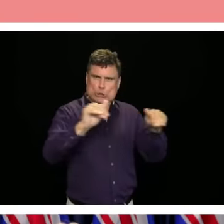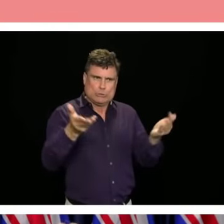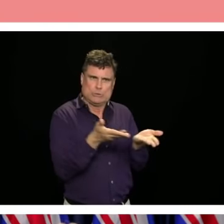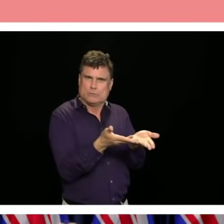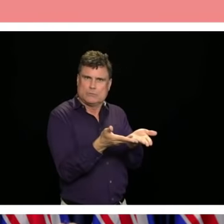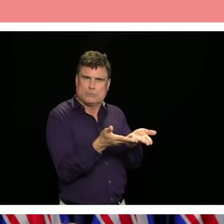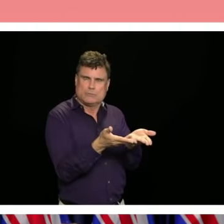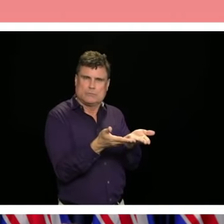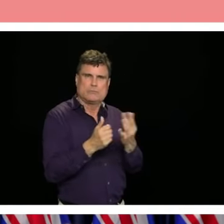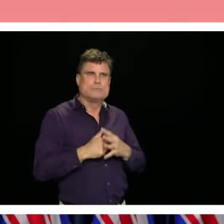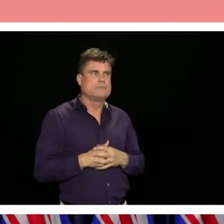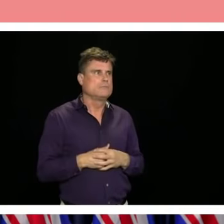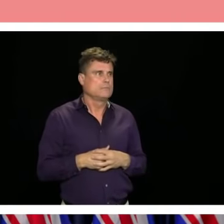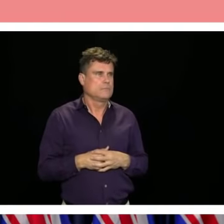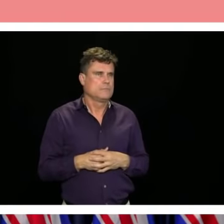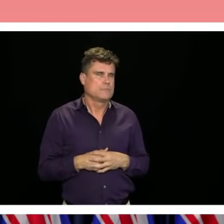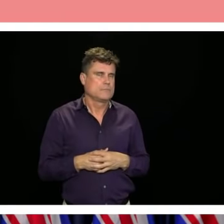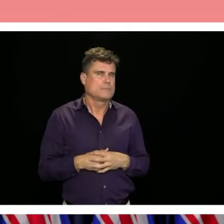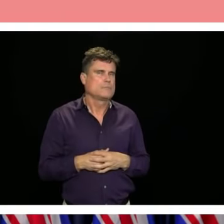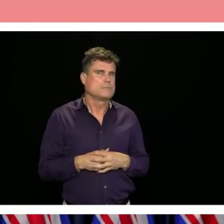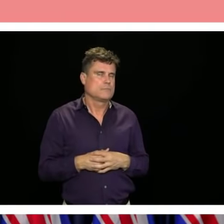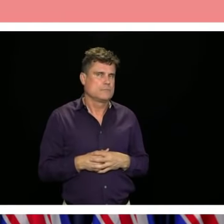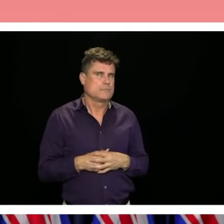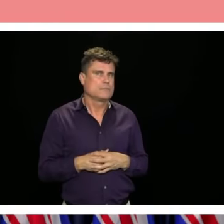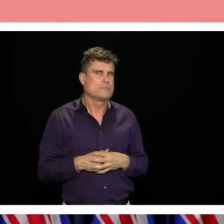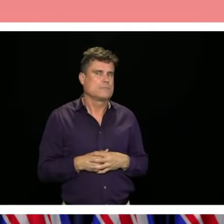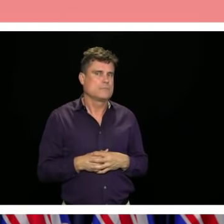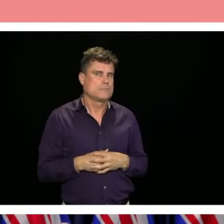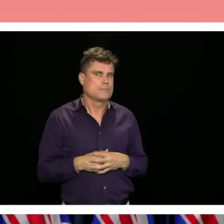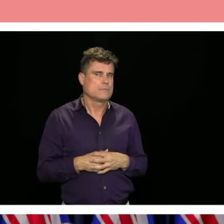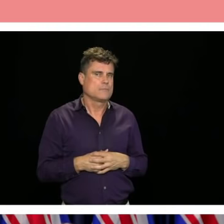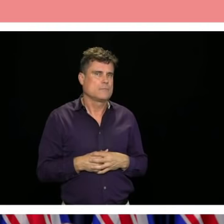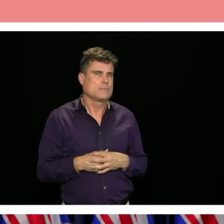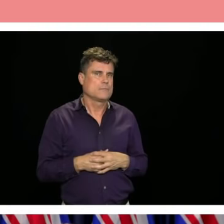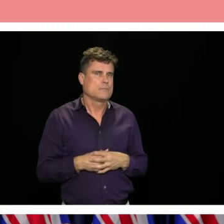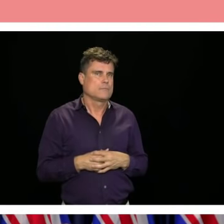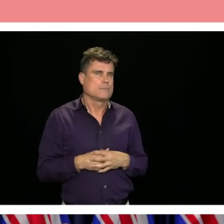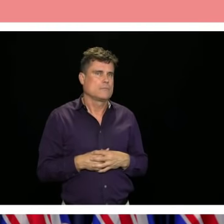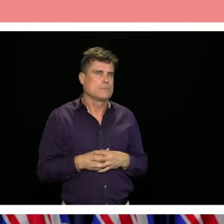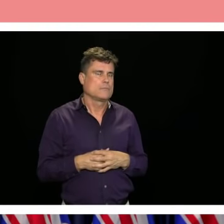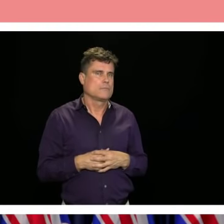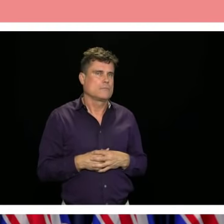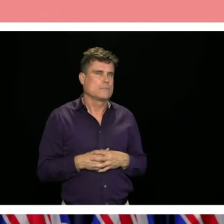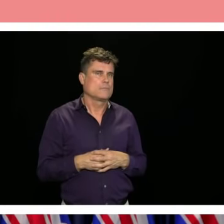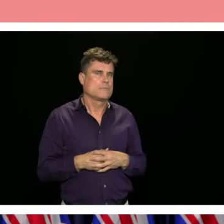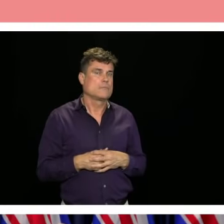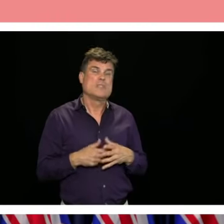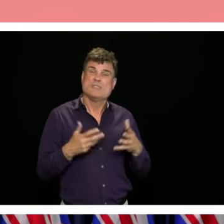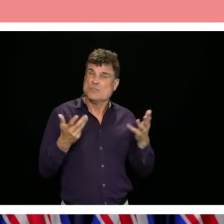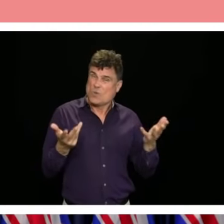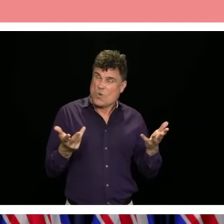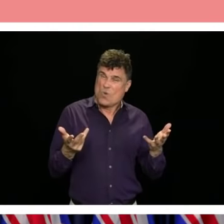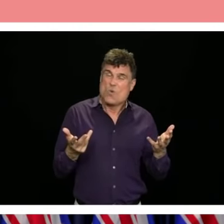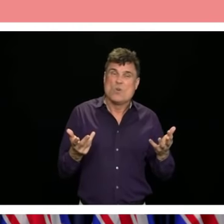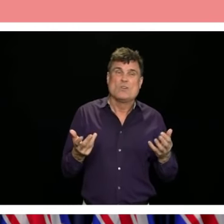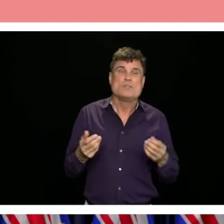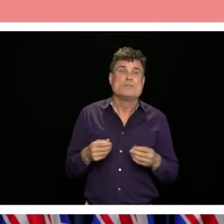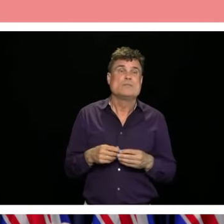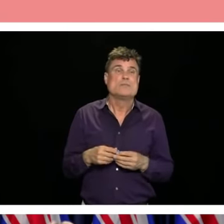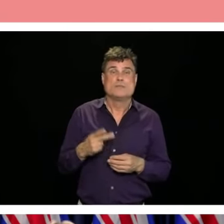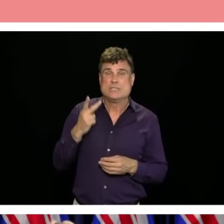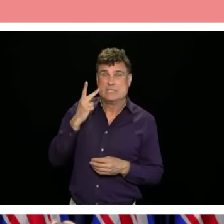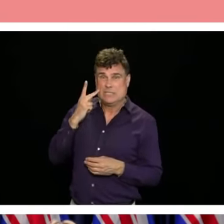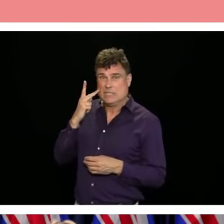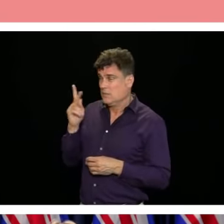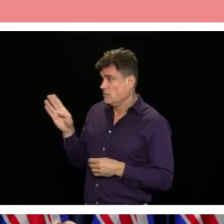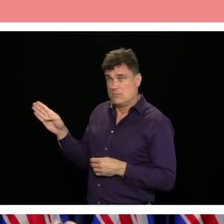as adults of acquiring the illness, opening schools will have a minimal impact on transmission in our province